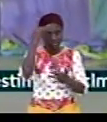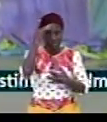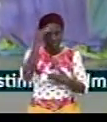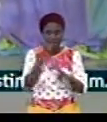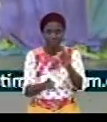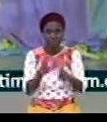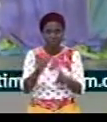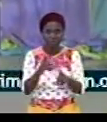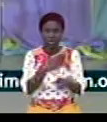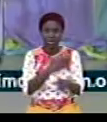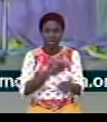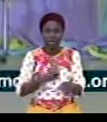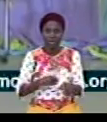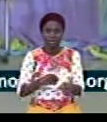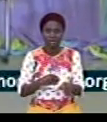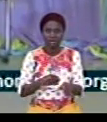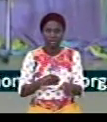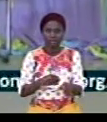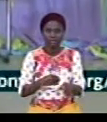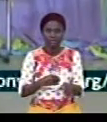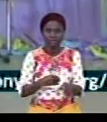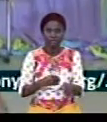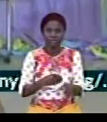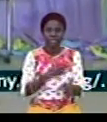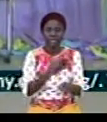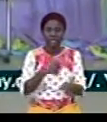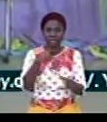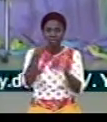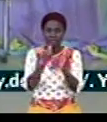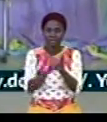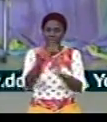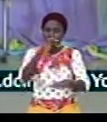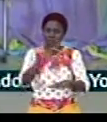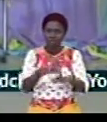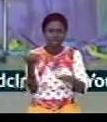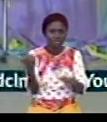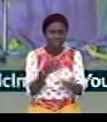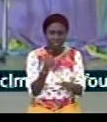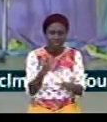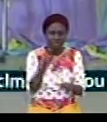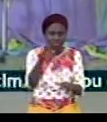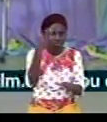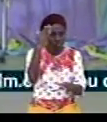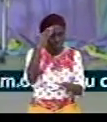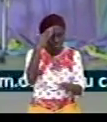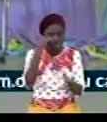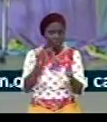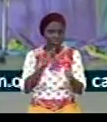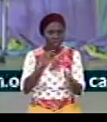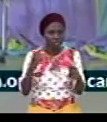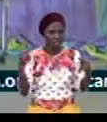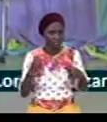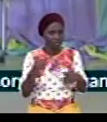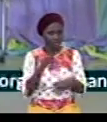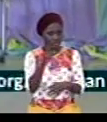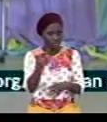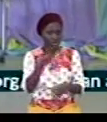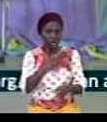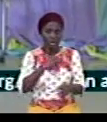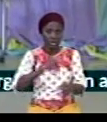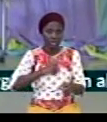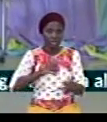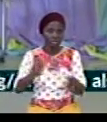and he said, he gave the command, he said, touch anywhere where you know it is paining you. And I touched my